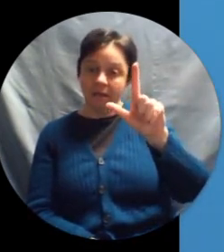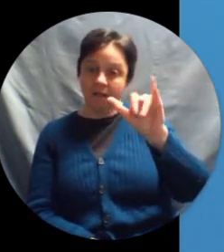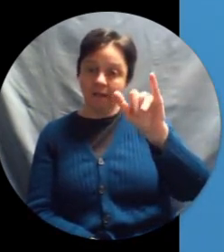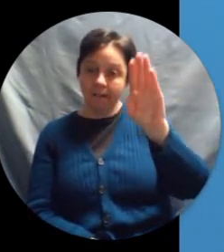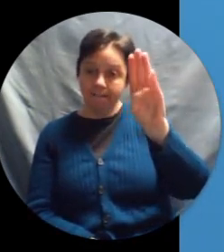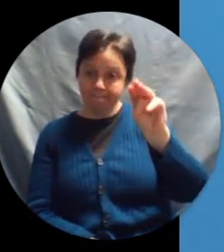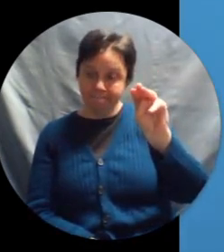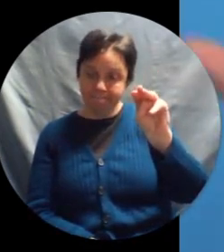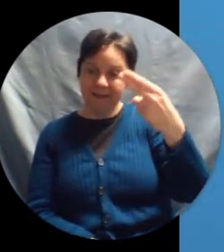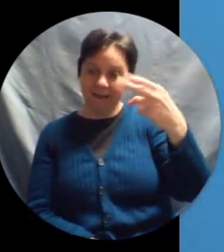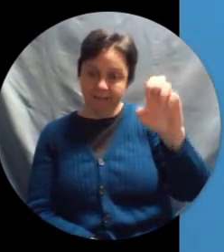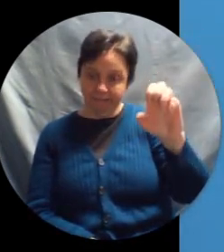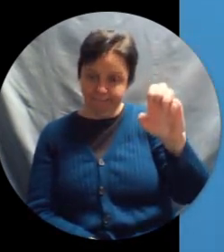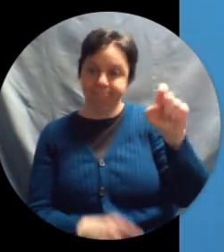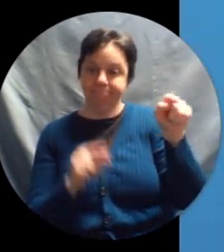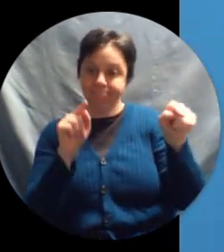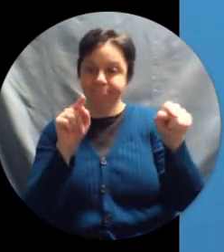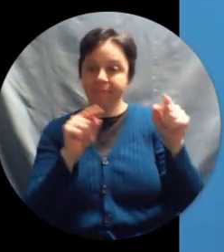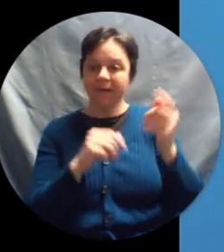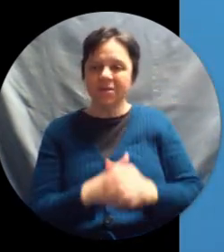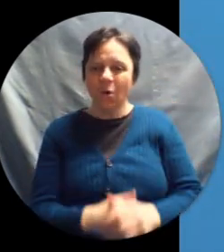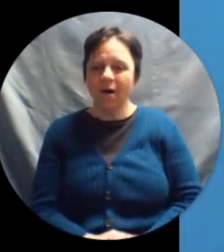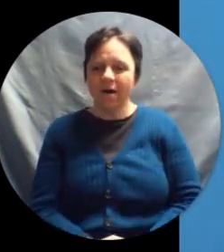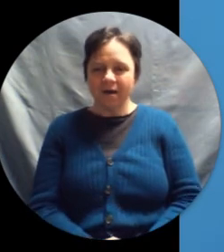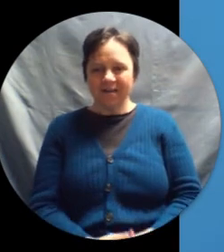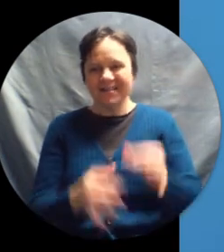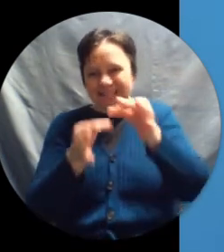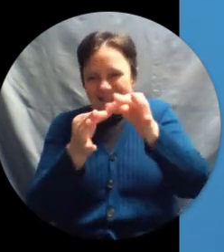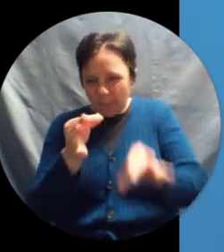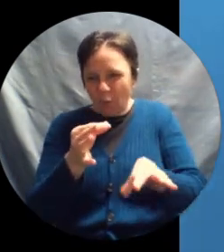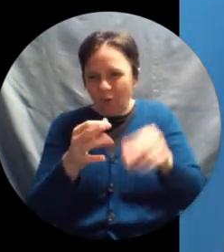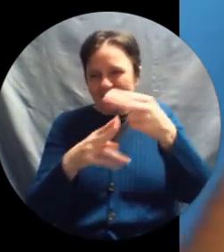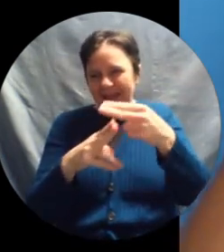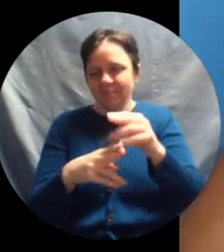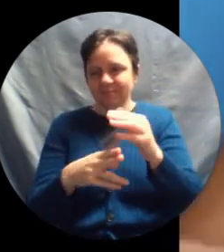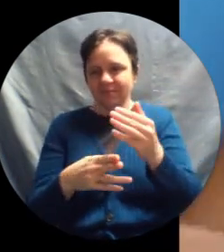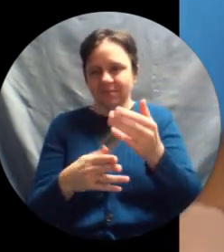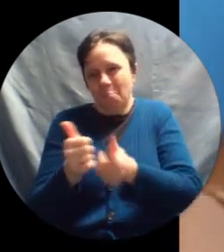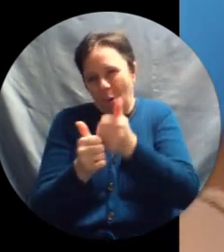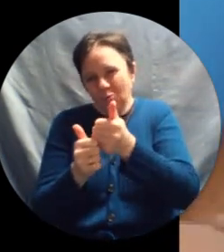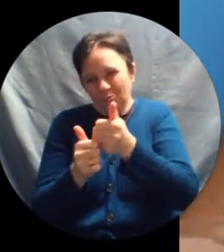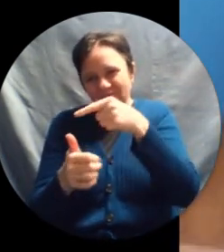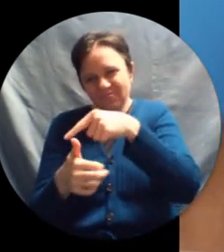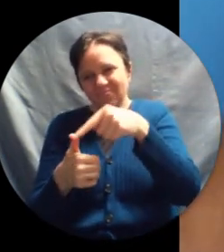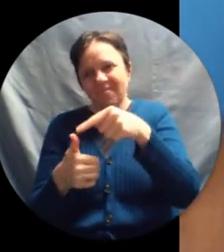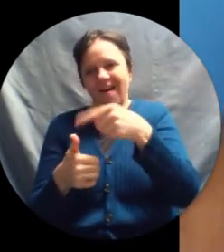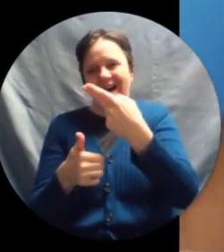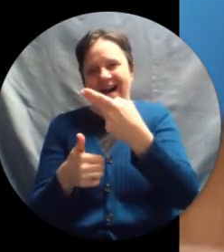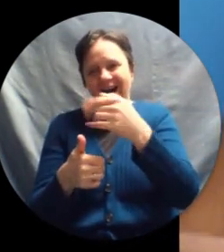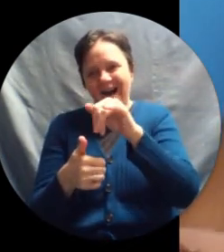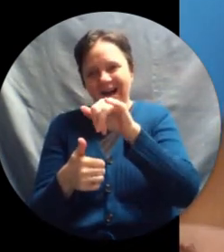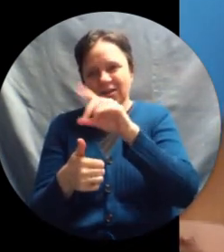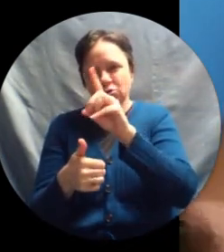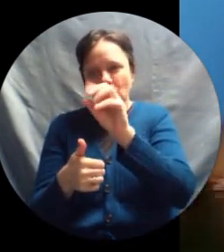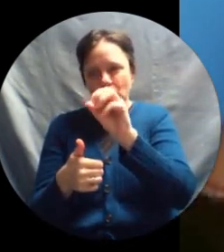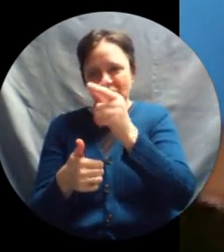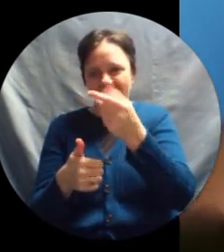are named, a lot of them are very simple to name, like hydrogen or oxygen